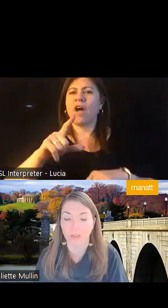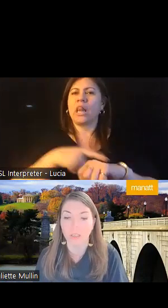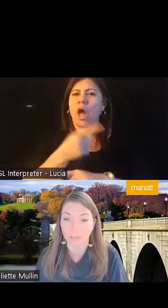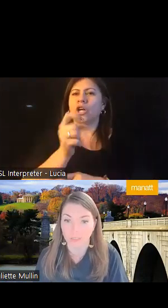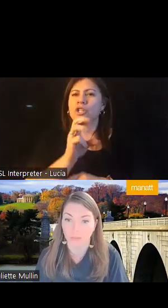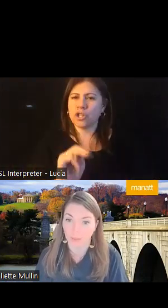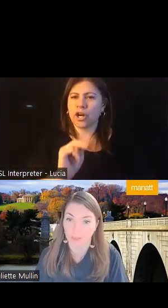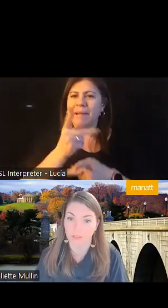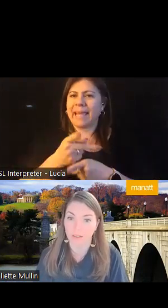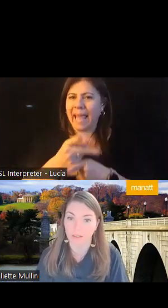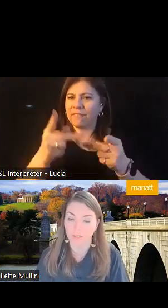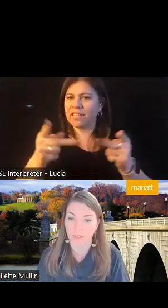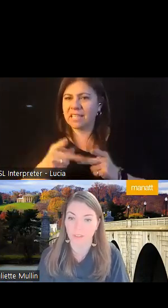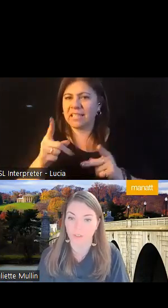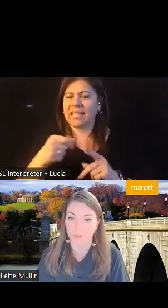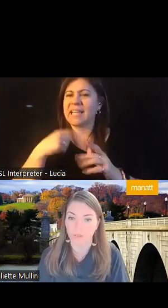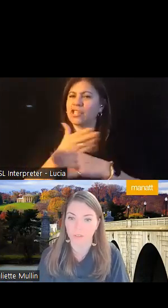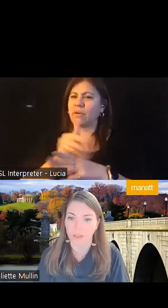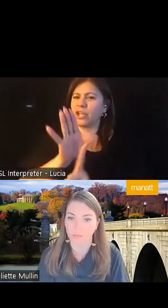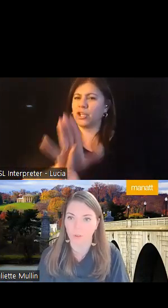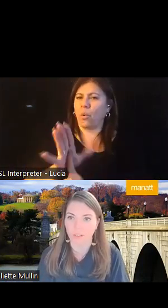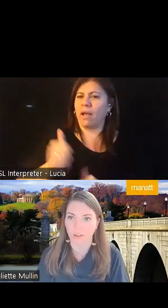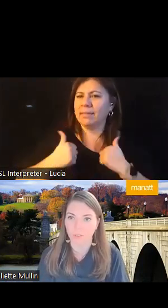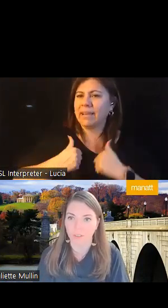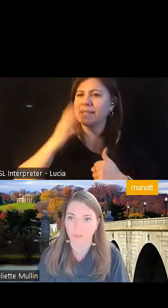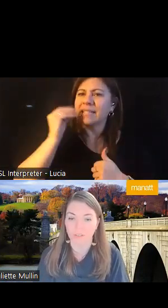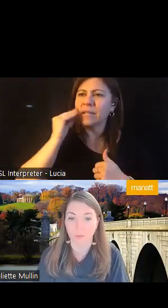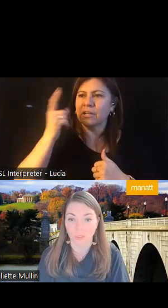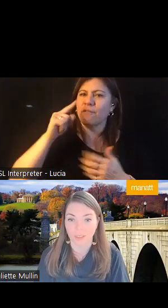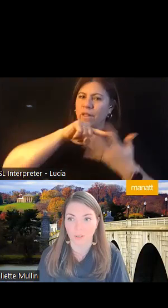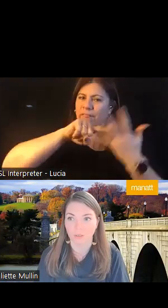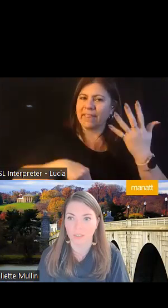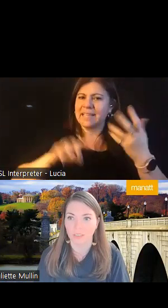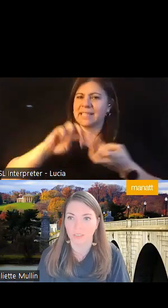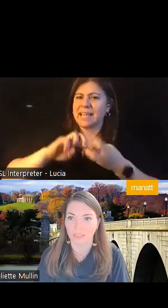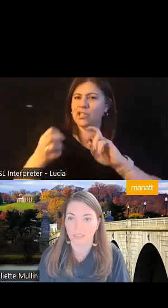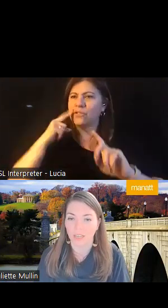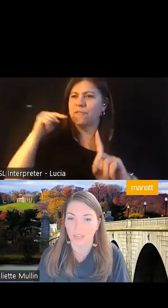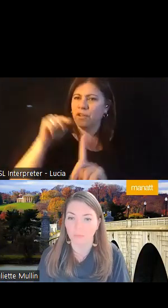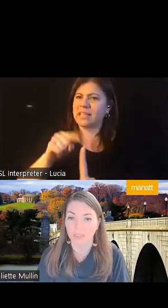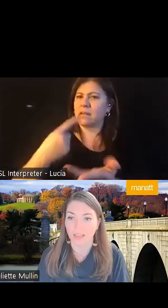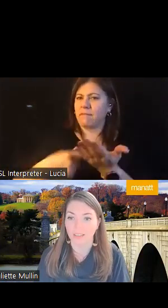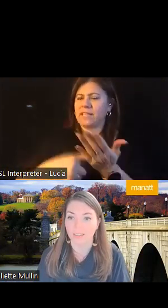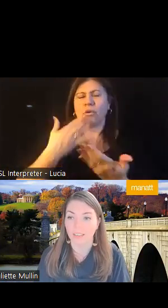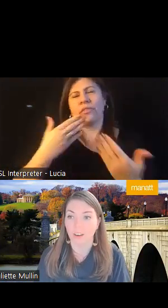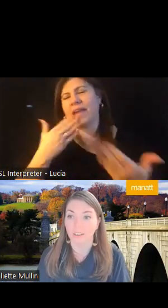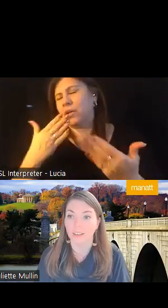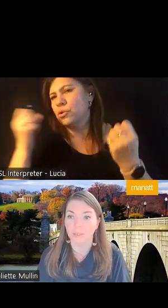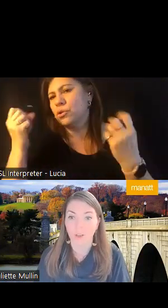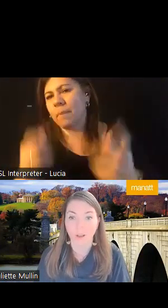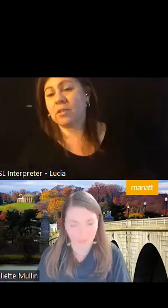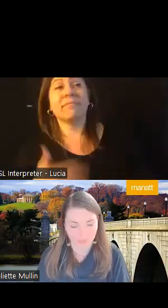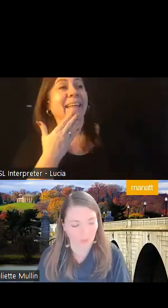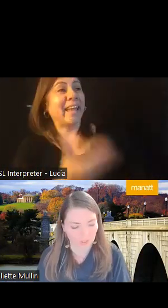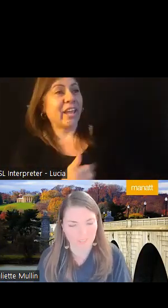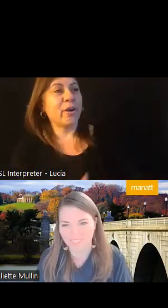sharing your lived experience of these issues for this conversation. So thank you. Thank you. In our